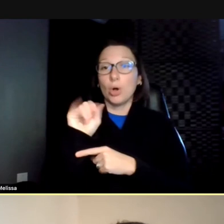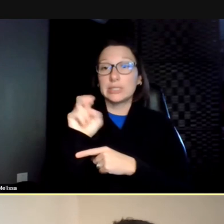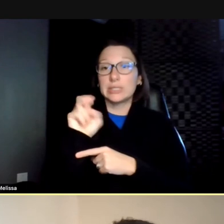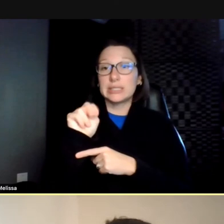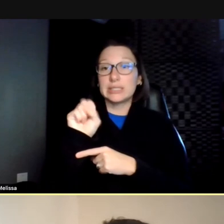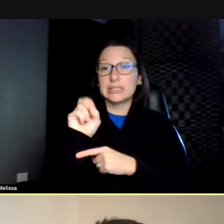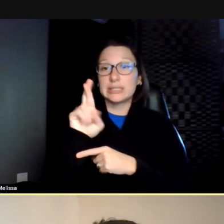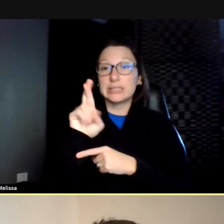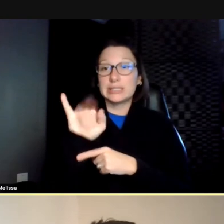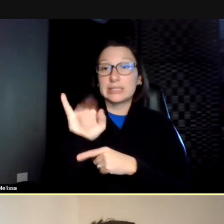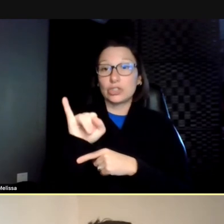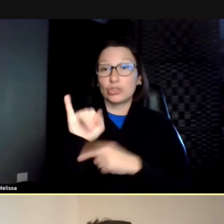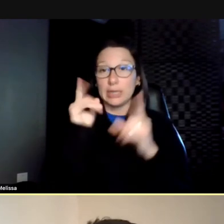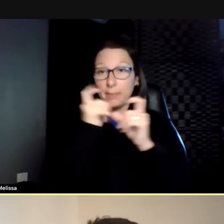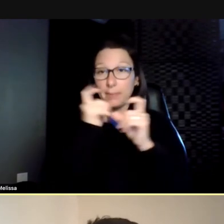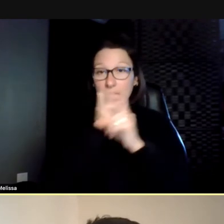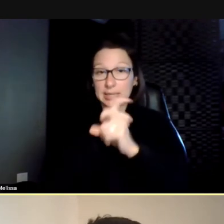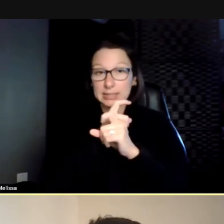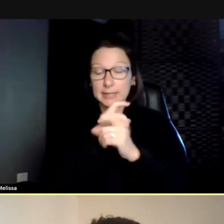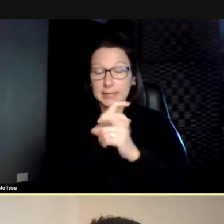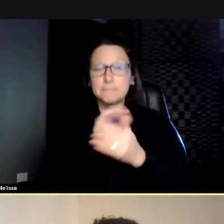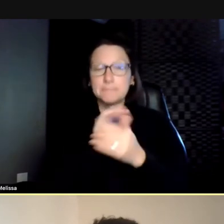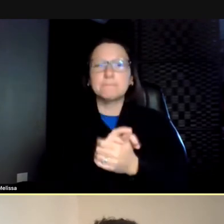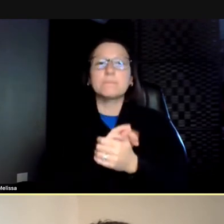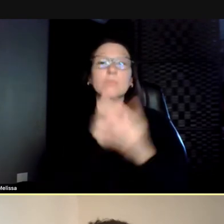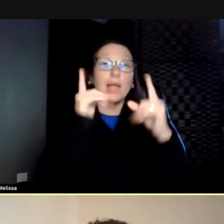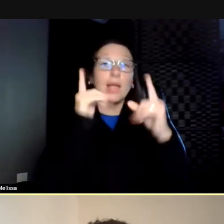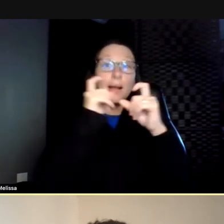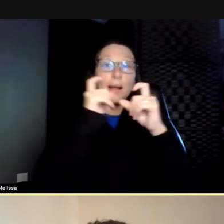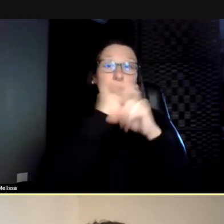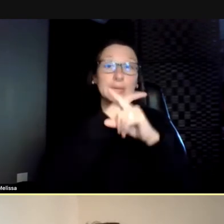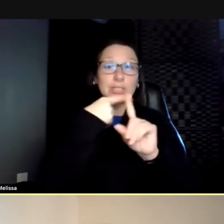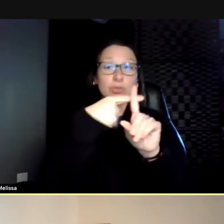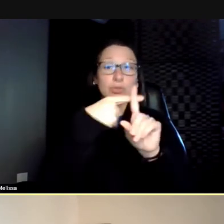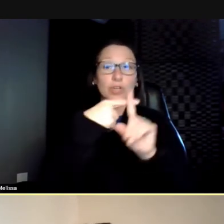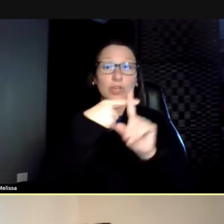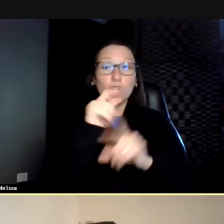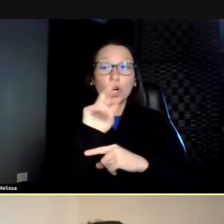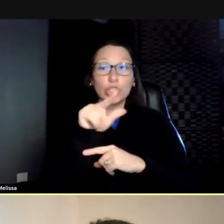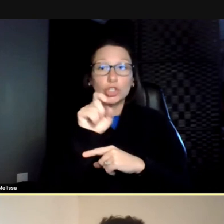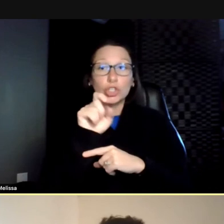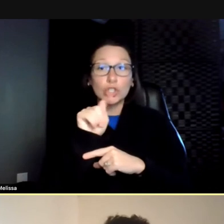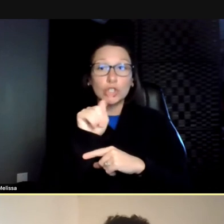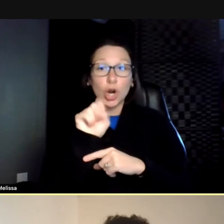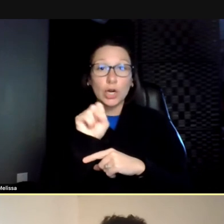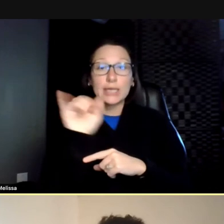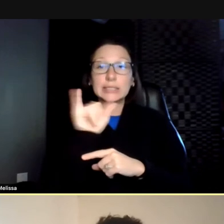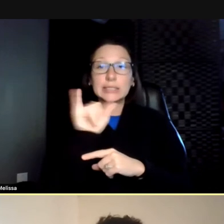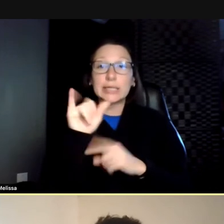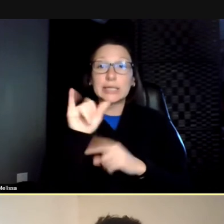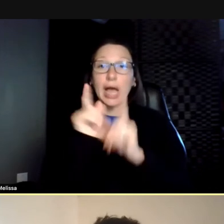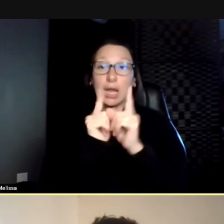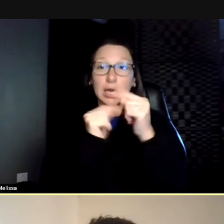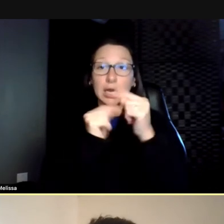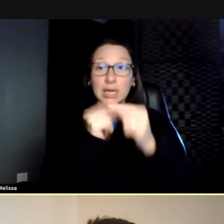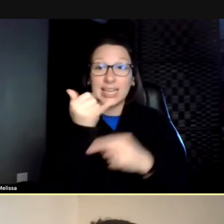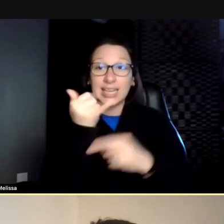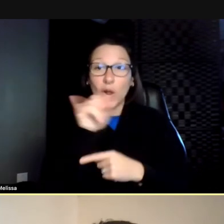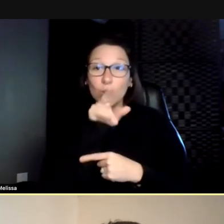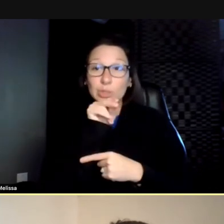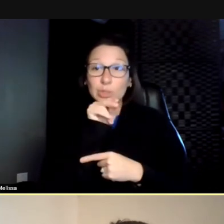complexity. Complexity of targets. One target, say the little yellow duck in the middle, is much